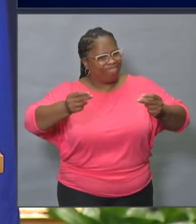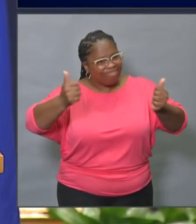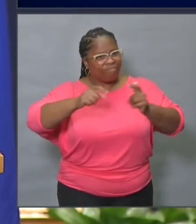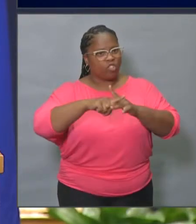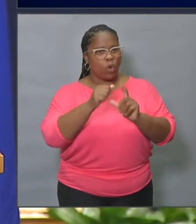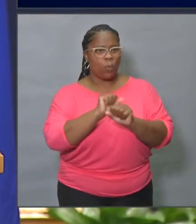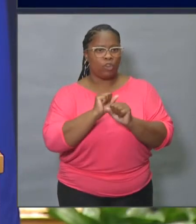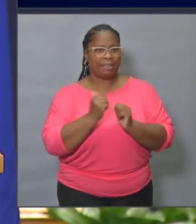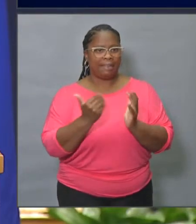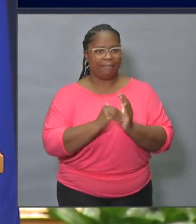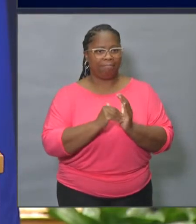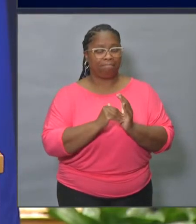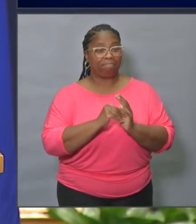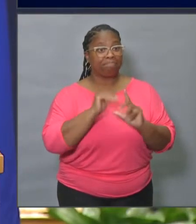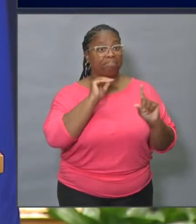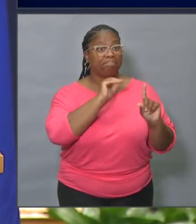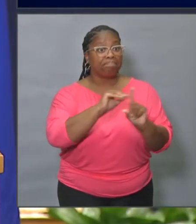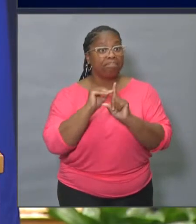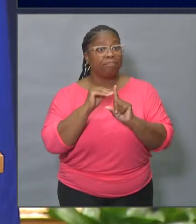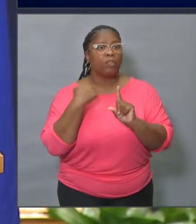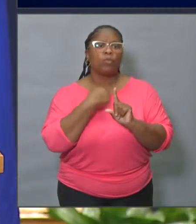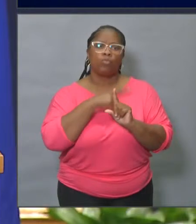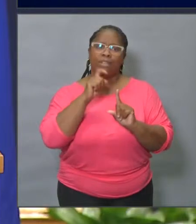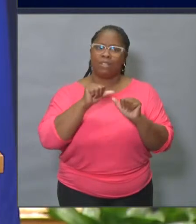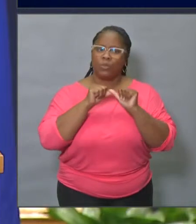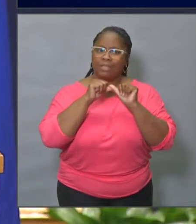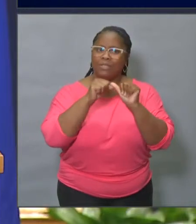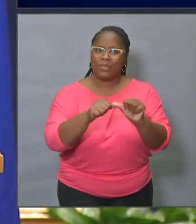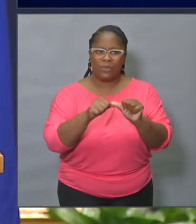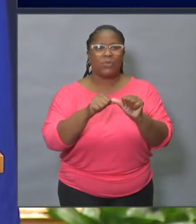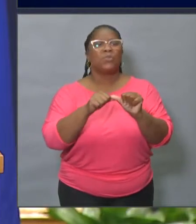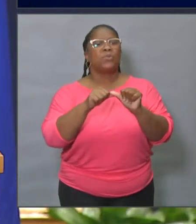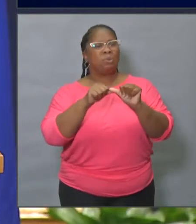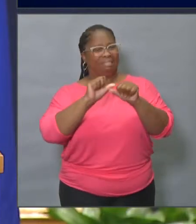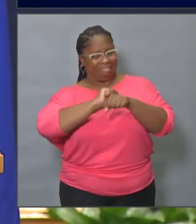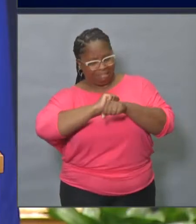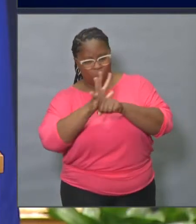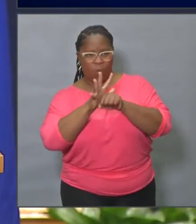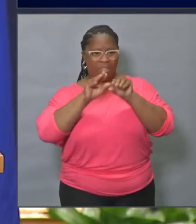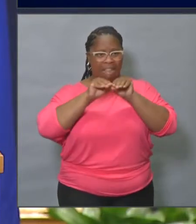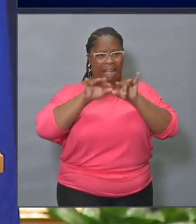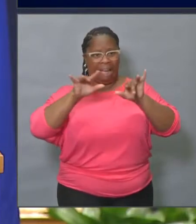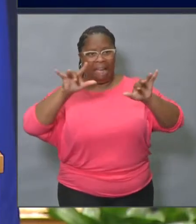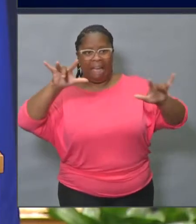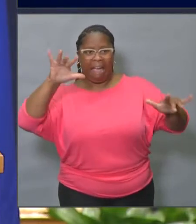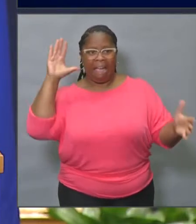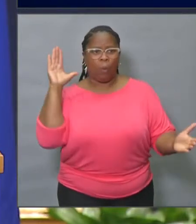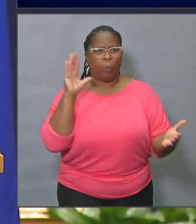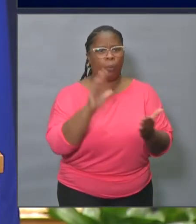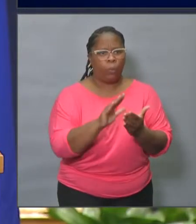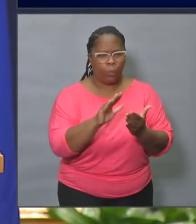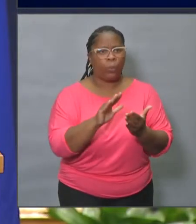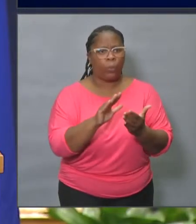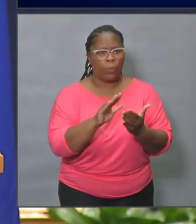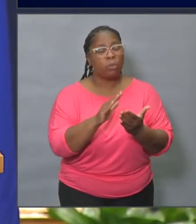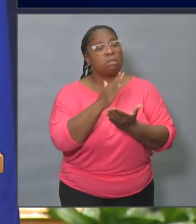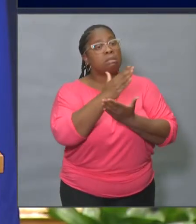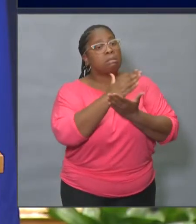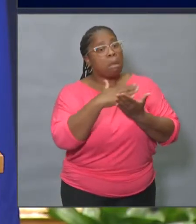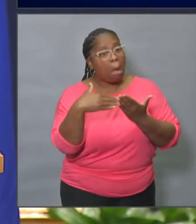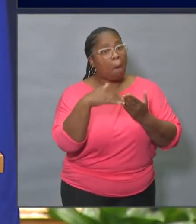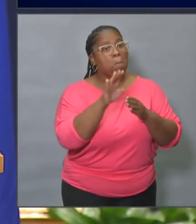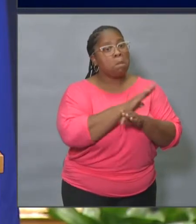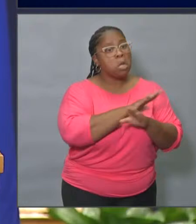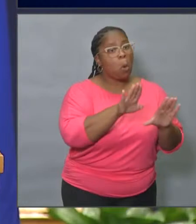that we are also needing to continue to work to stop the spread of COVID-19. As some businesses and our public